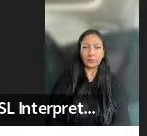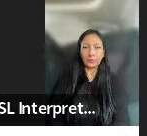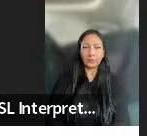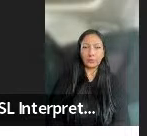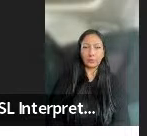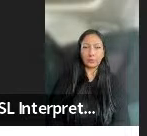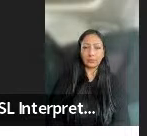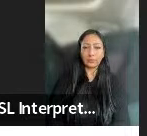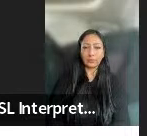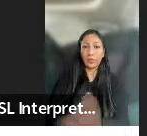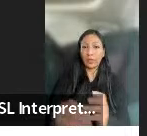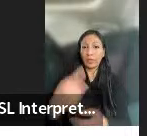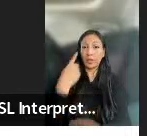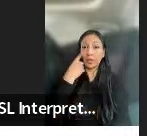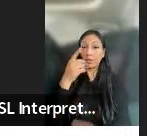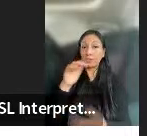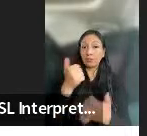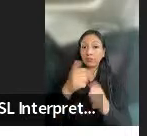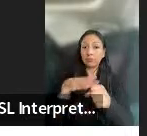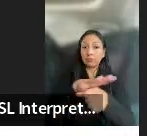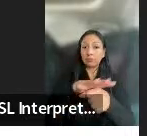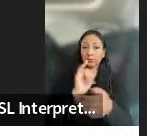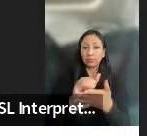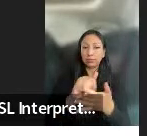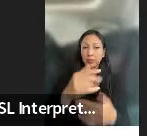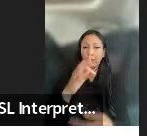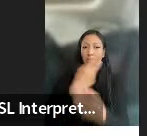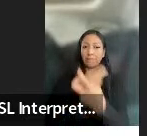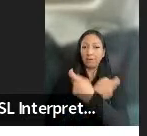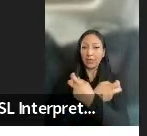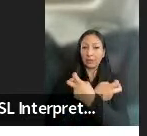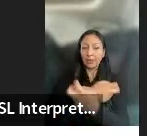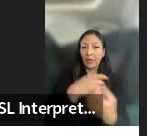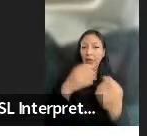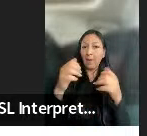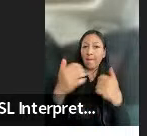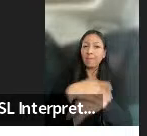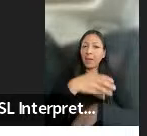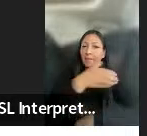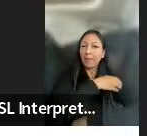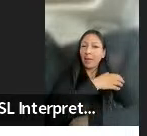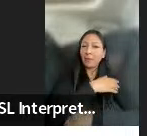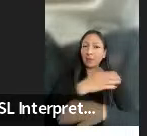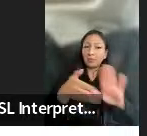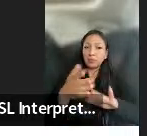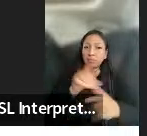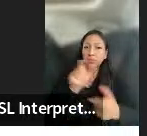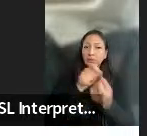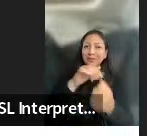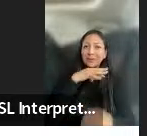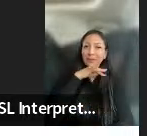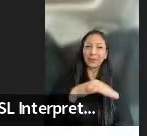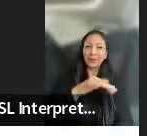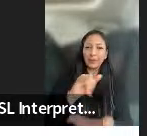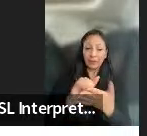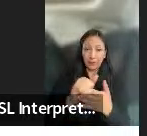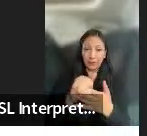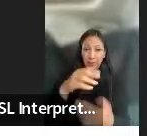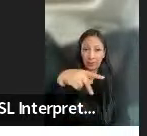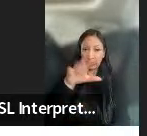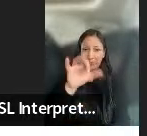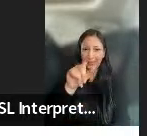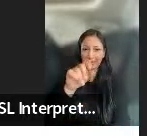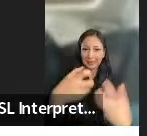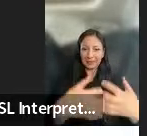In the grid of the future, fossil-powered generation, and in particular, the dirtiest peaker plants that are kicked